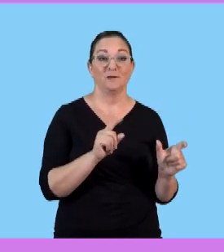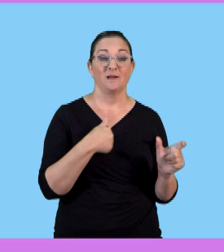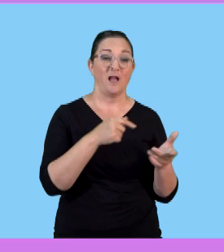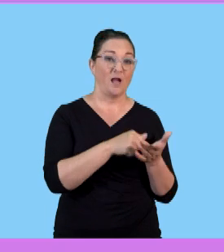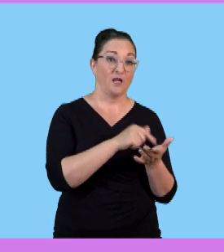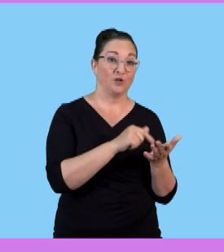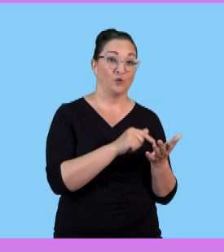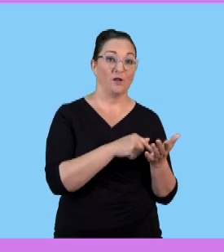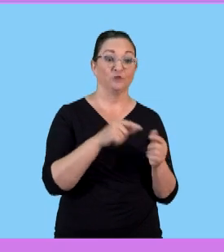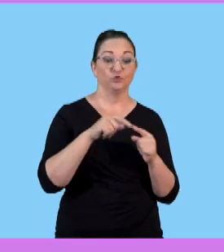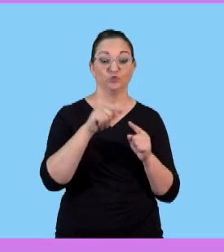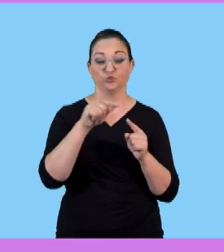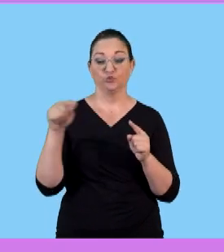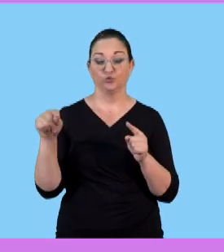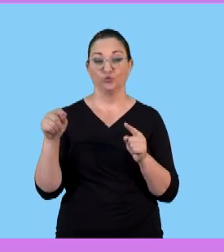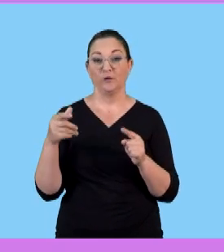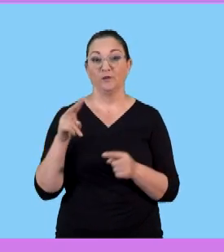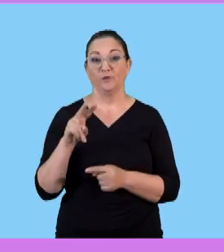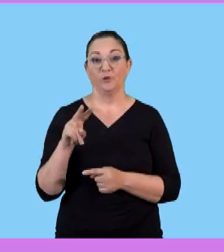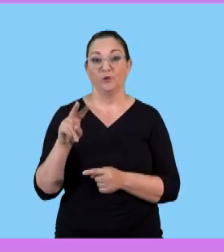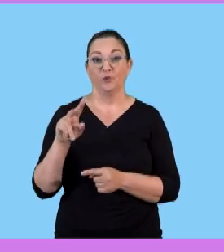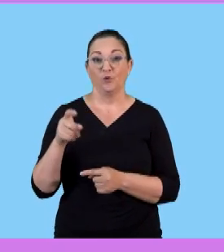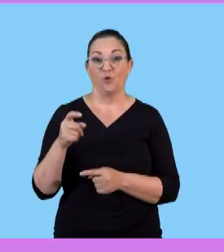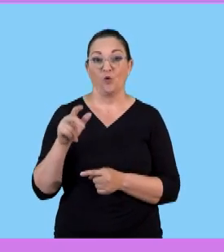I calculated the square root of